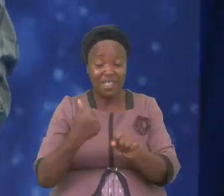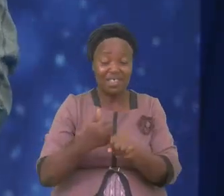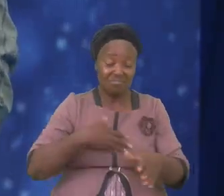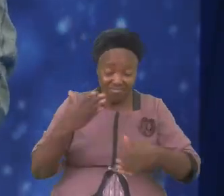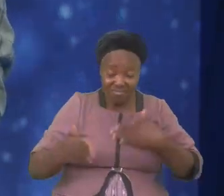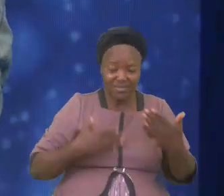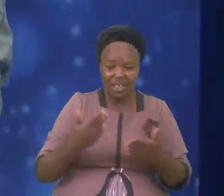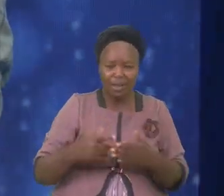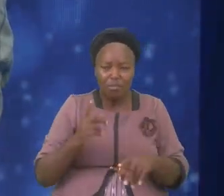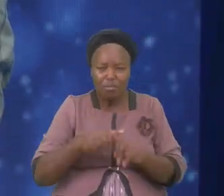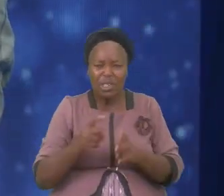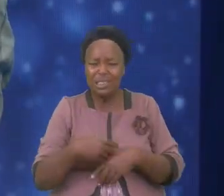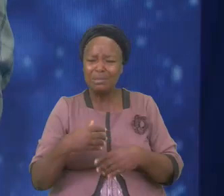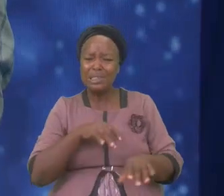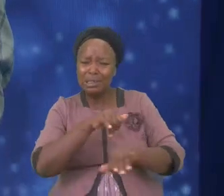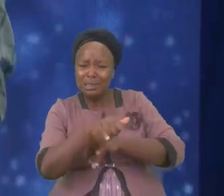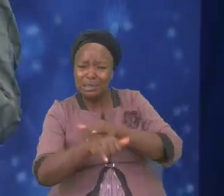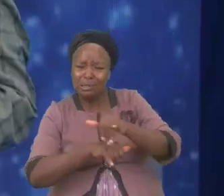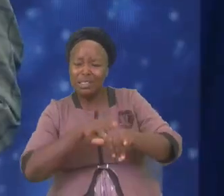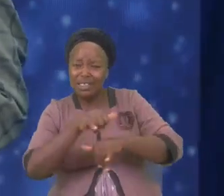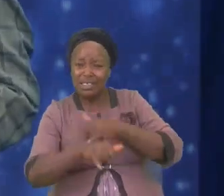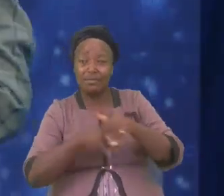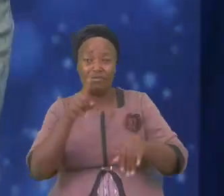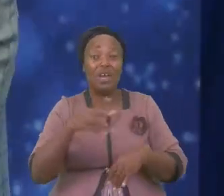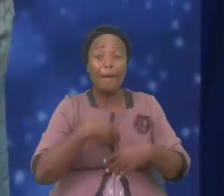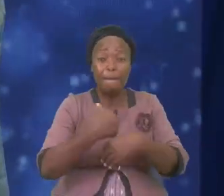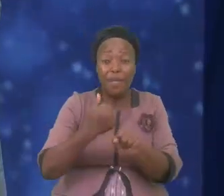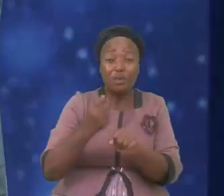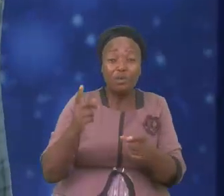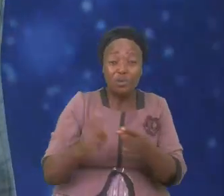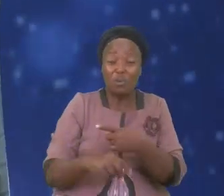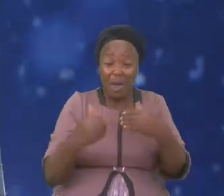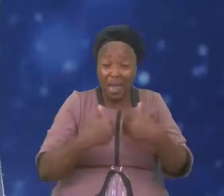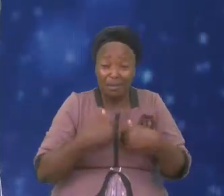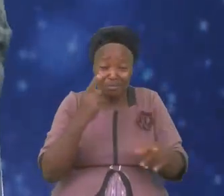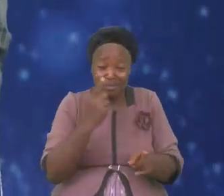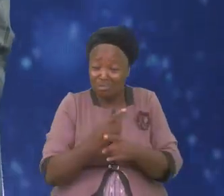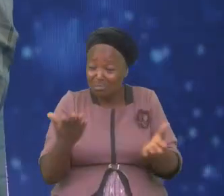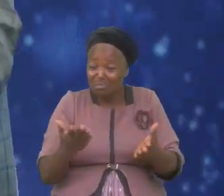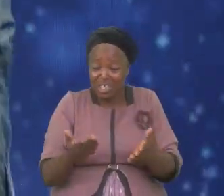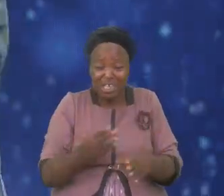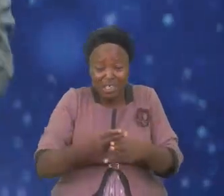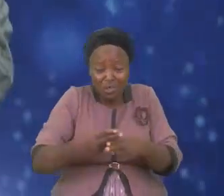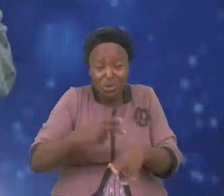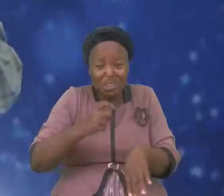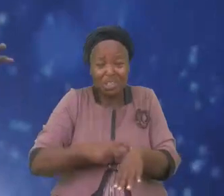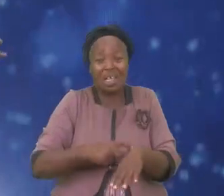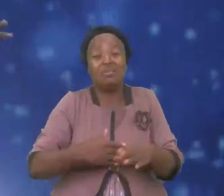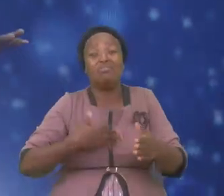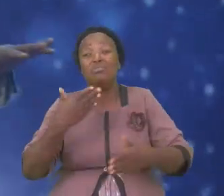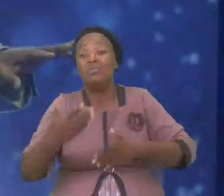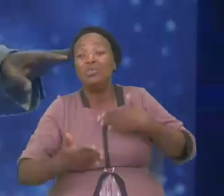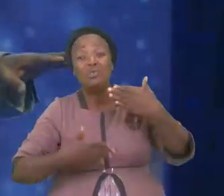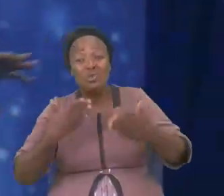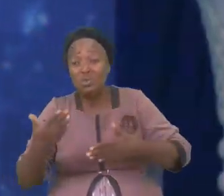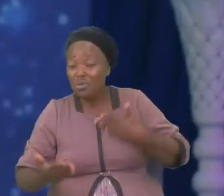have artificial joy. Artificial joy, plastic laughter. That in the